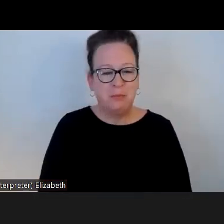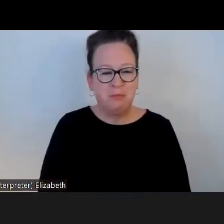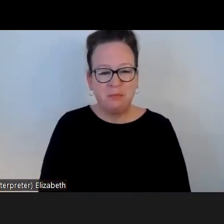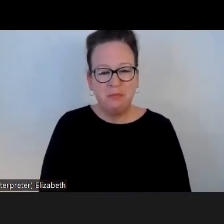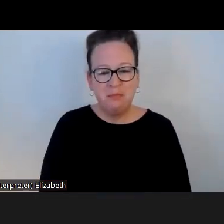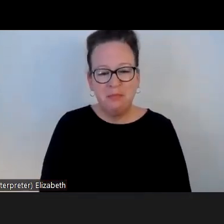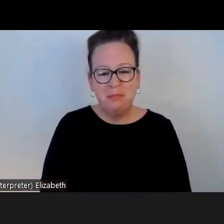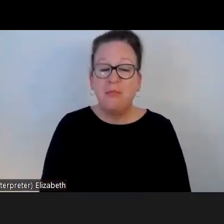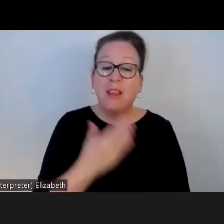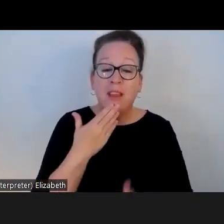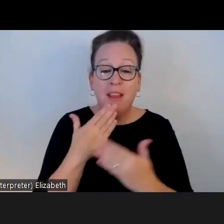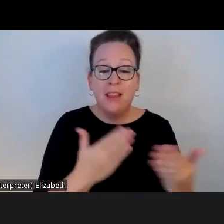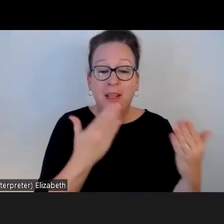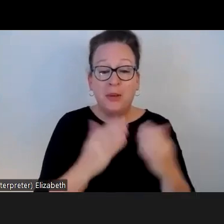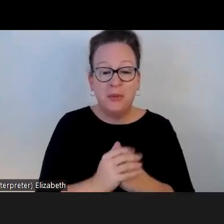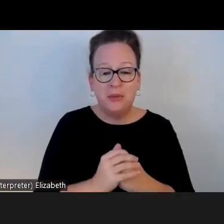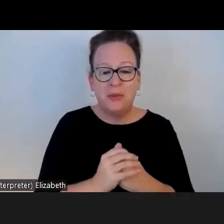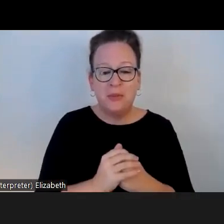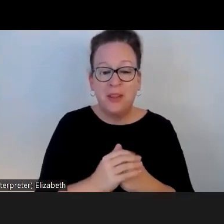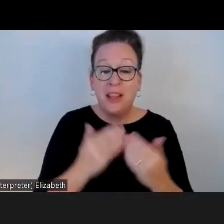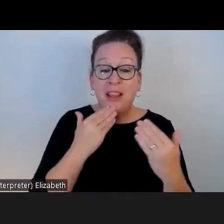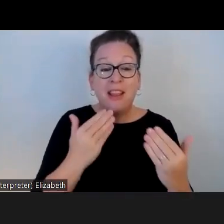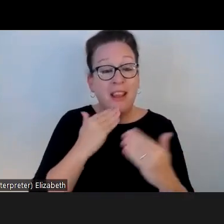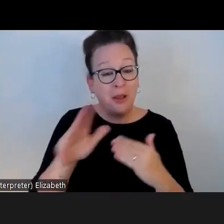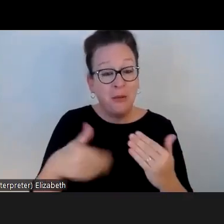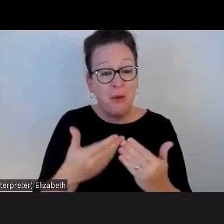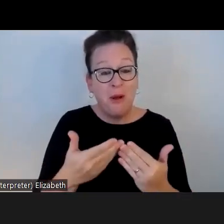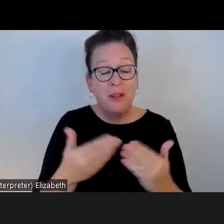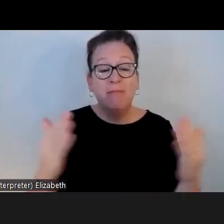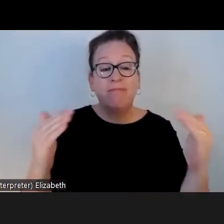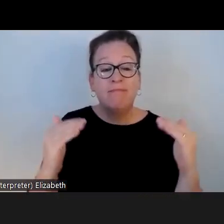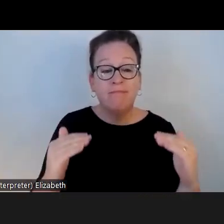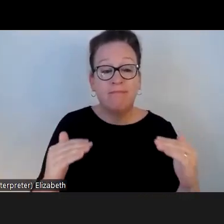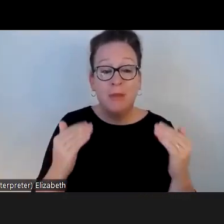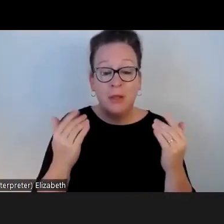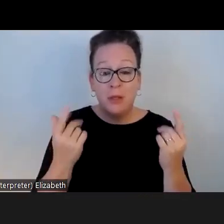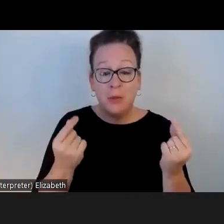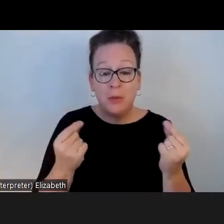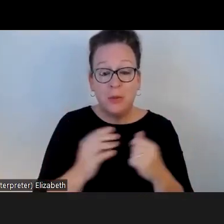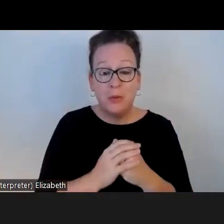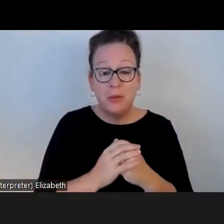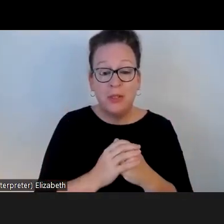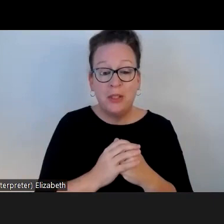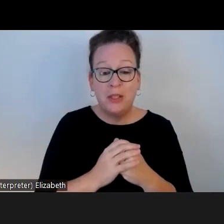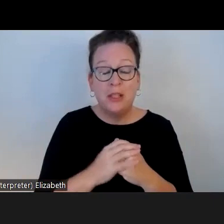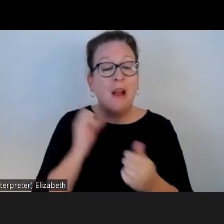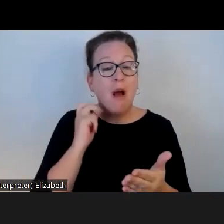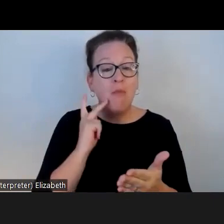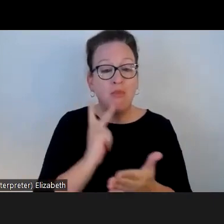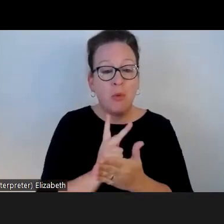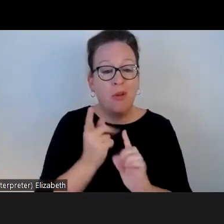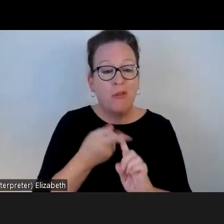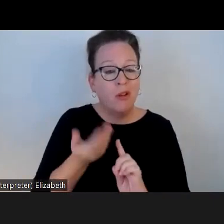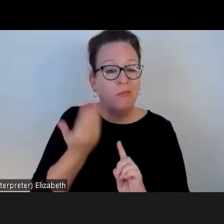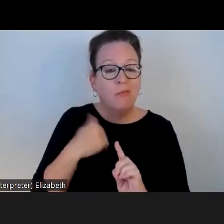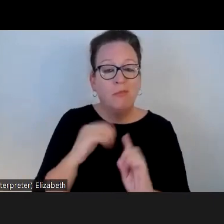Great, thank you. So thanks, everyone. Next, we're gonna do the approval of the minutes from the